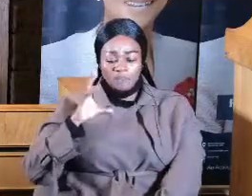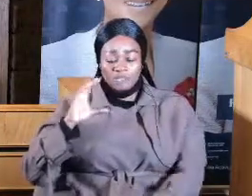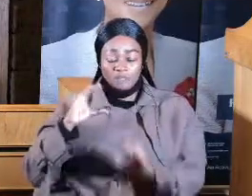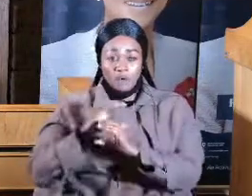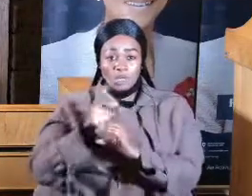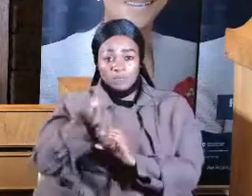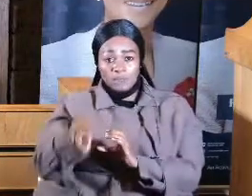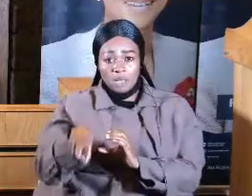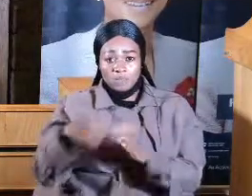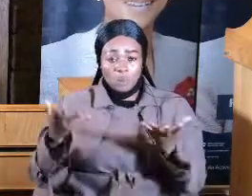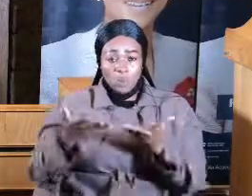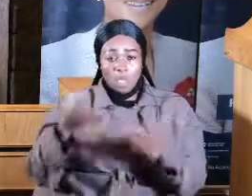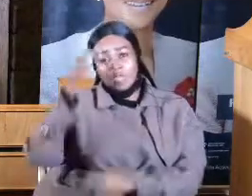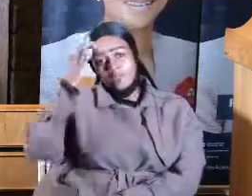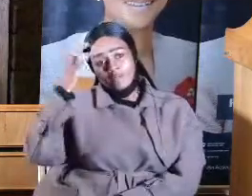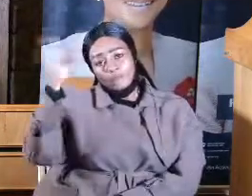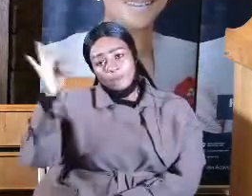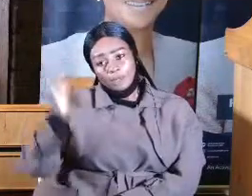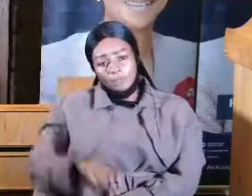in government.